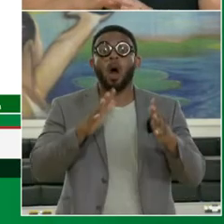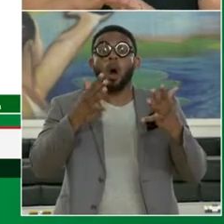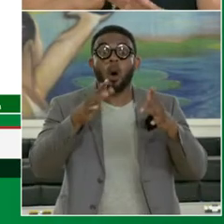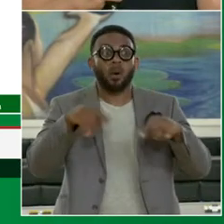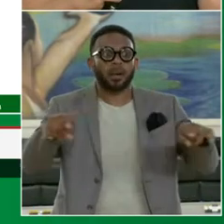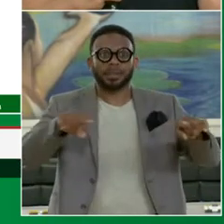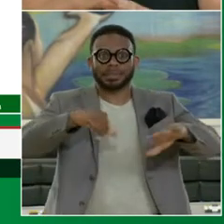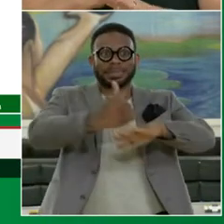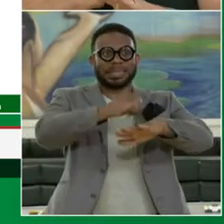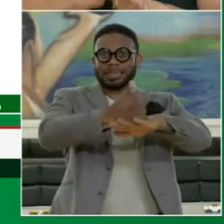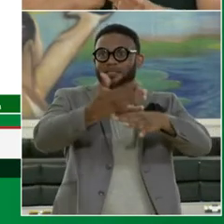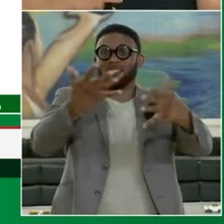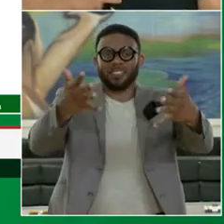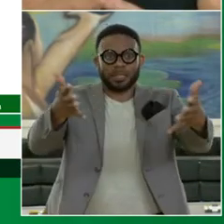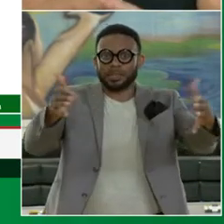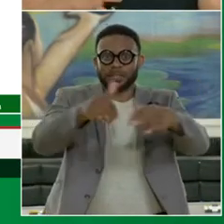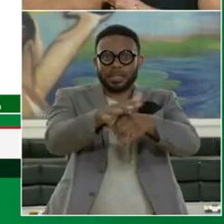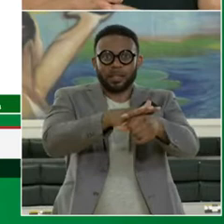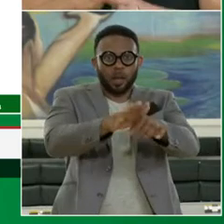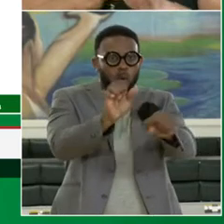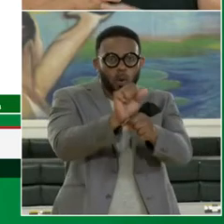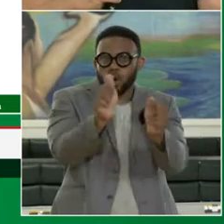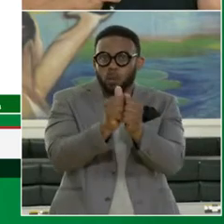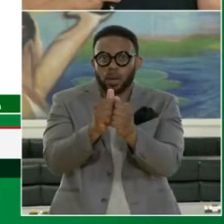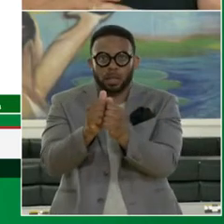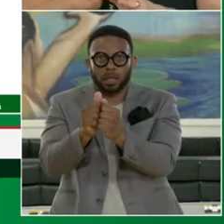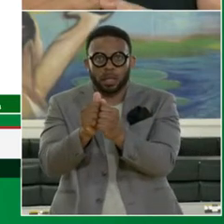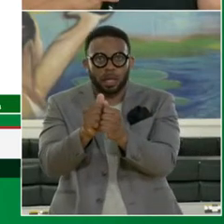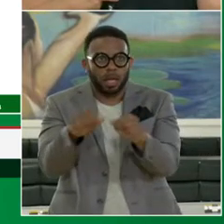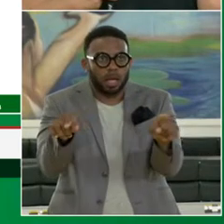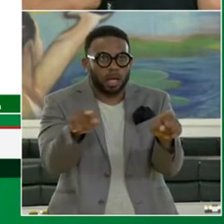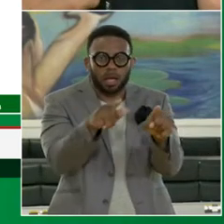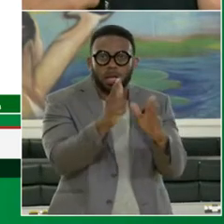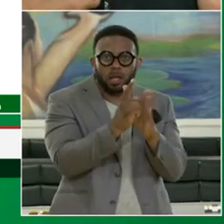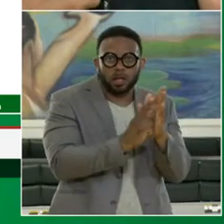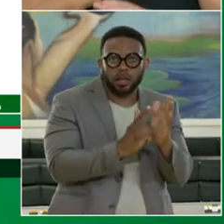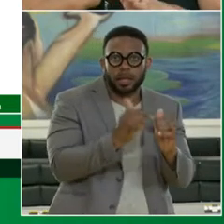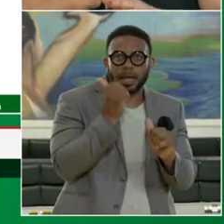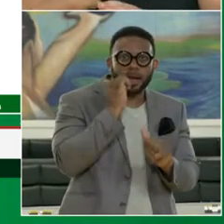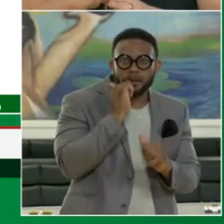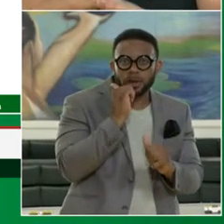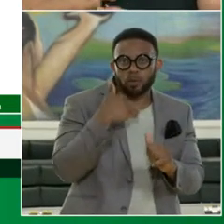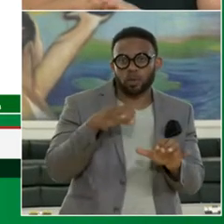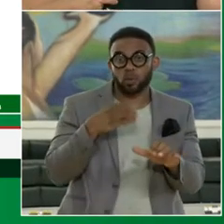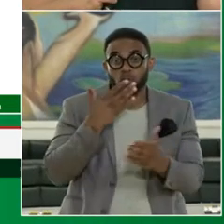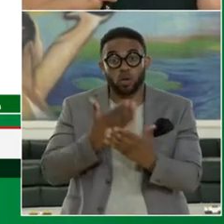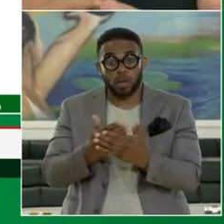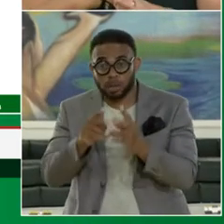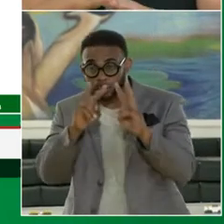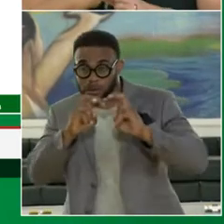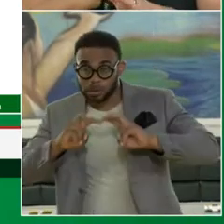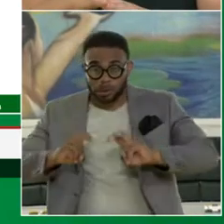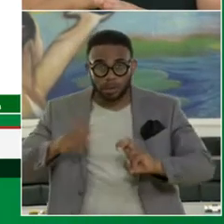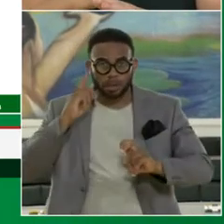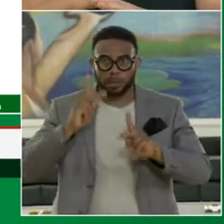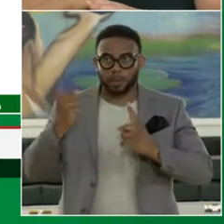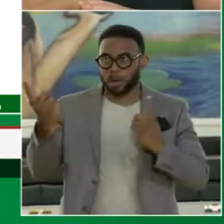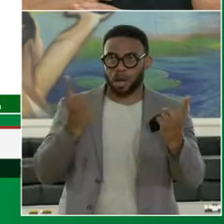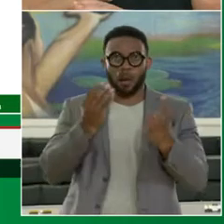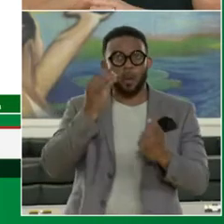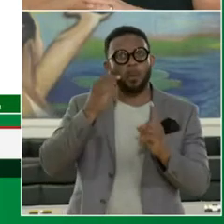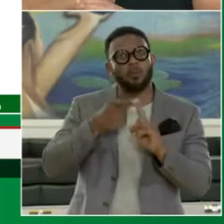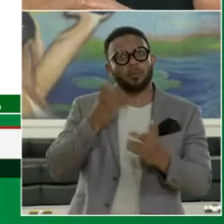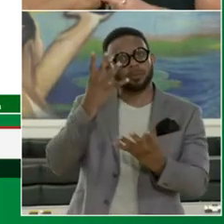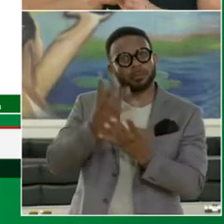there in the field working with our returning citizens every day so that we can do good assessments as folks are coming home.